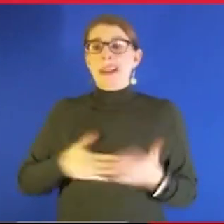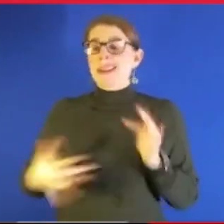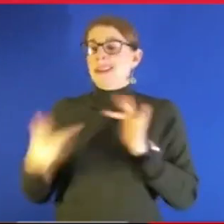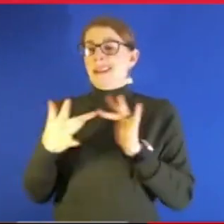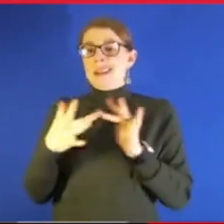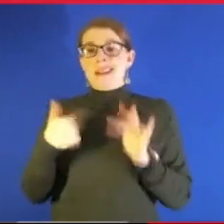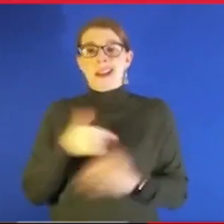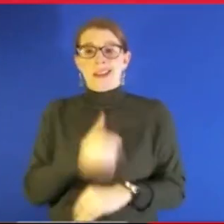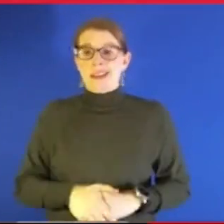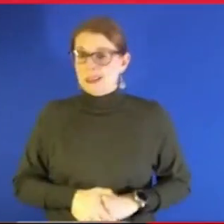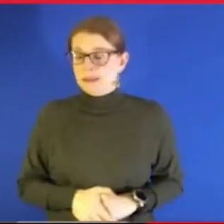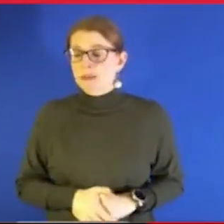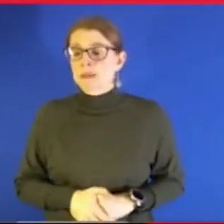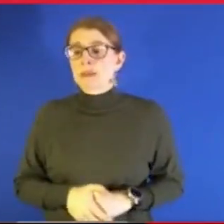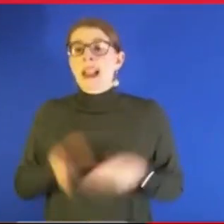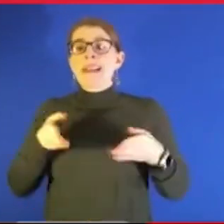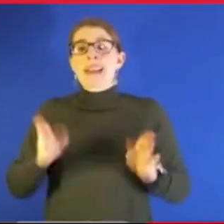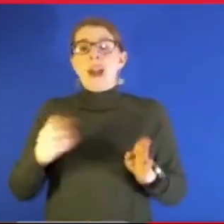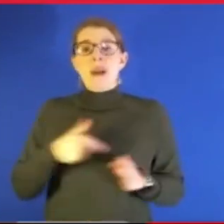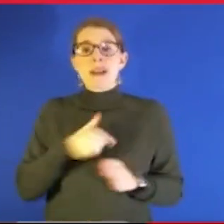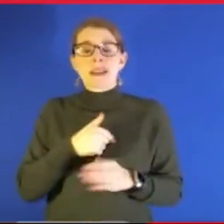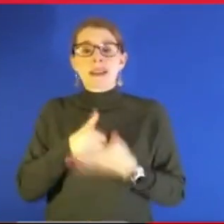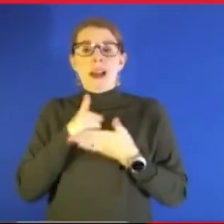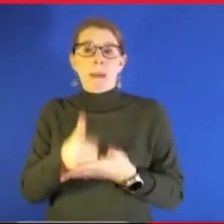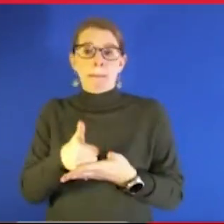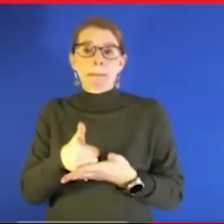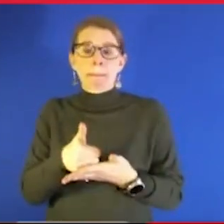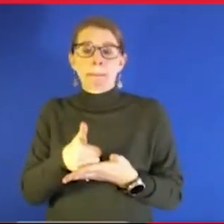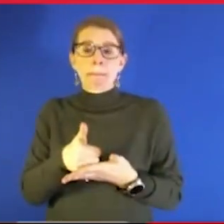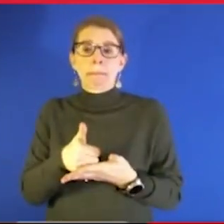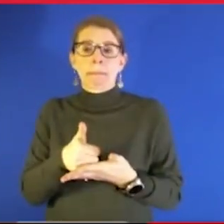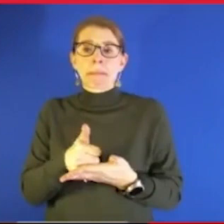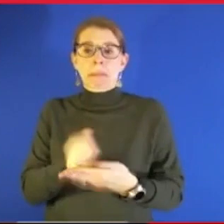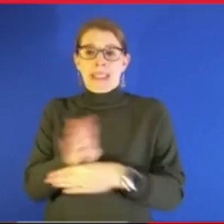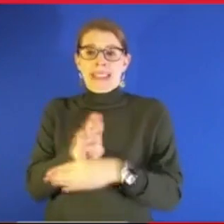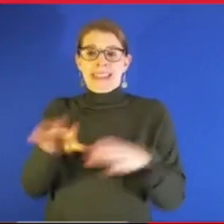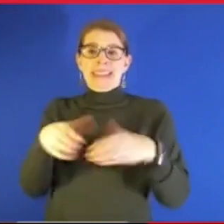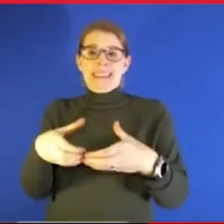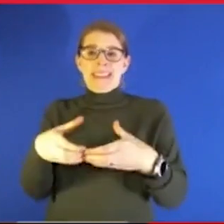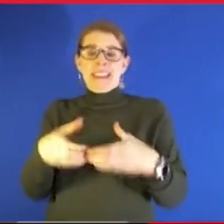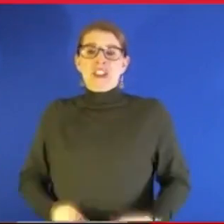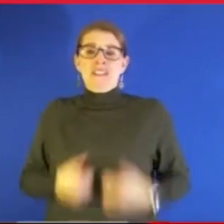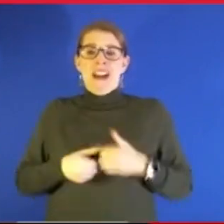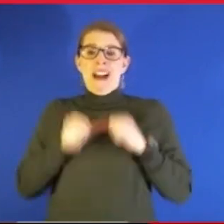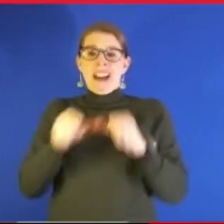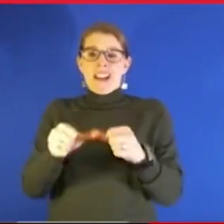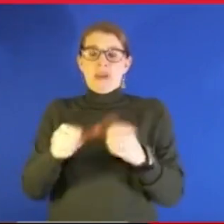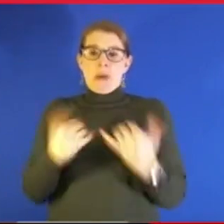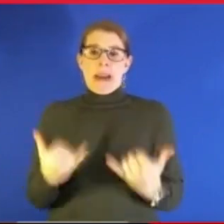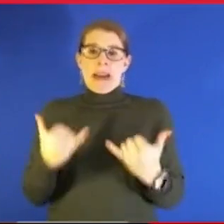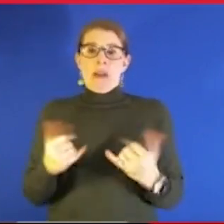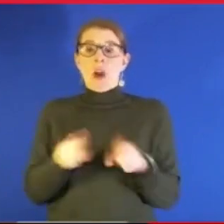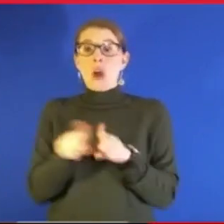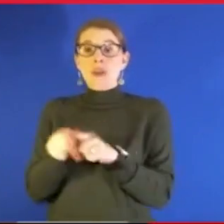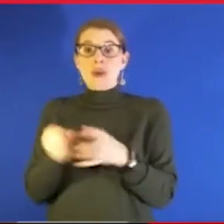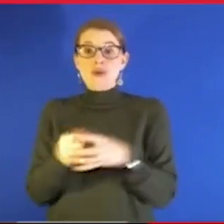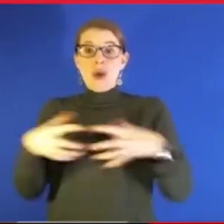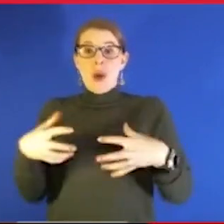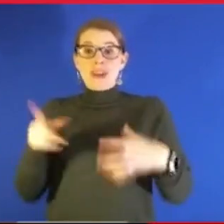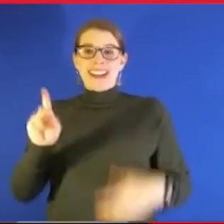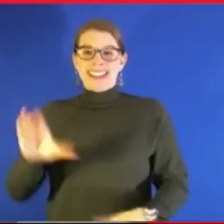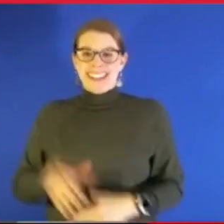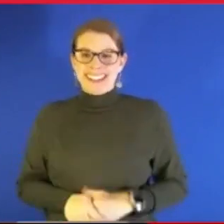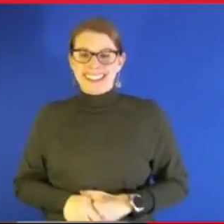and allow us to help you as a business survive this period of time and grow in Kansas City. We want that to